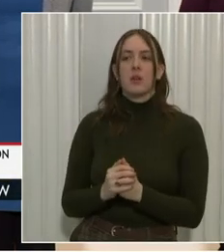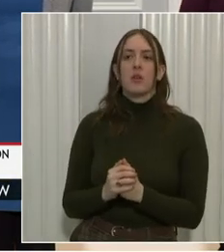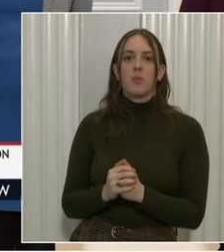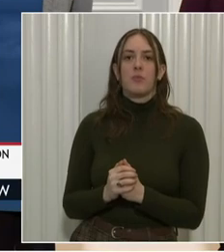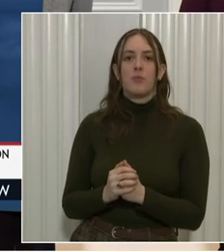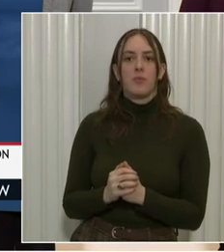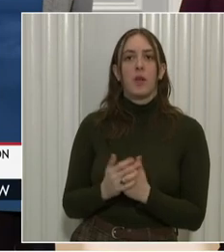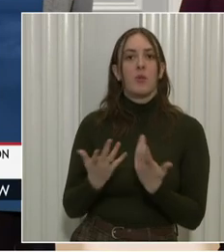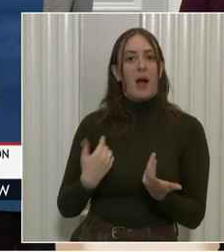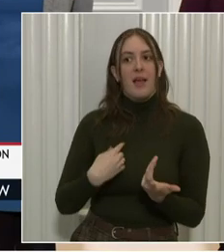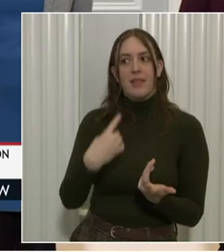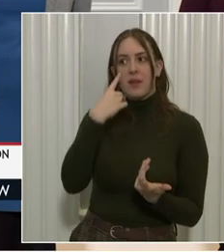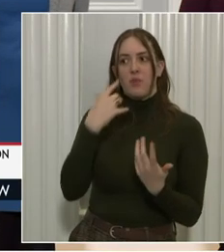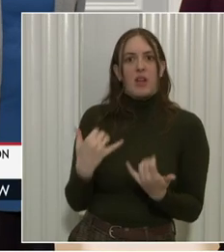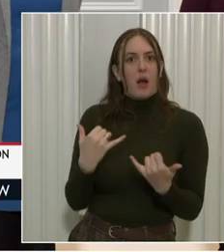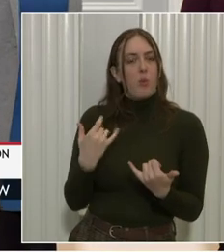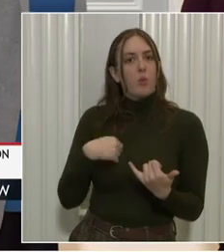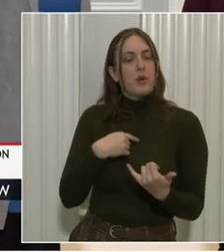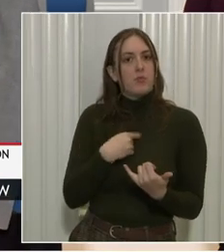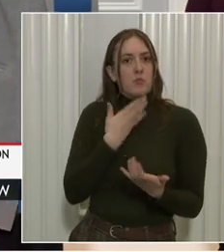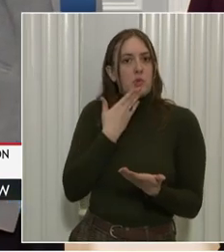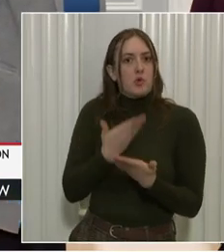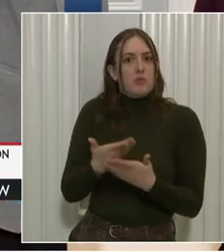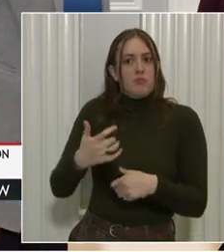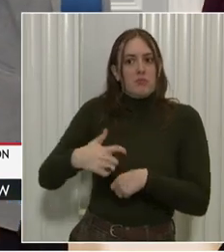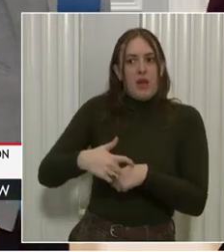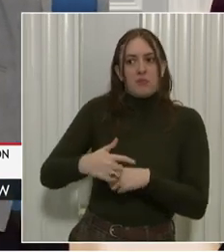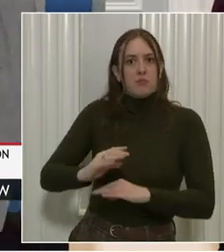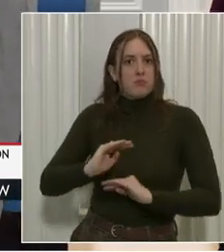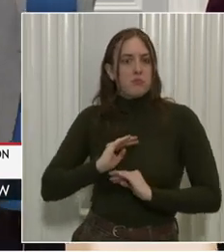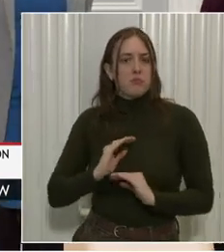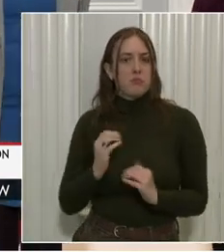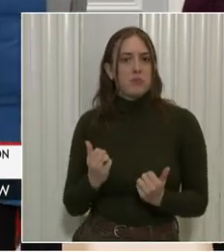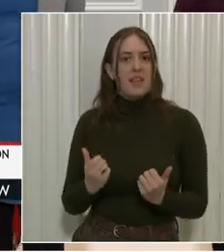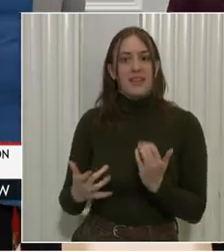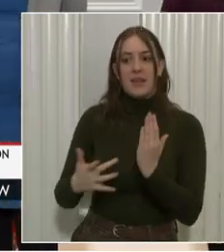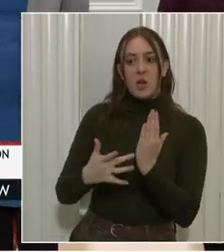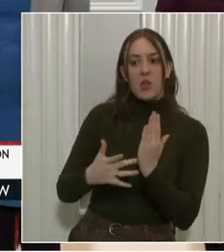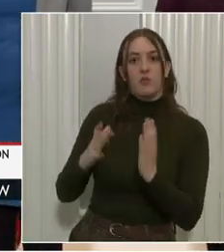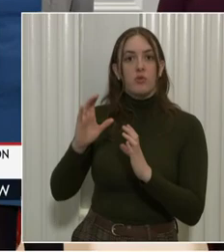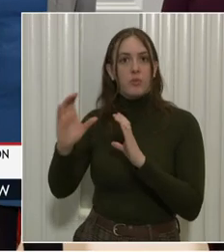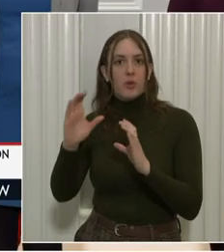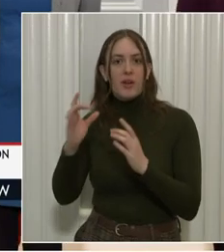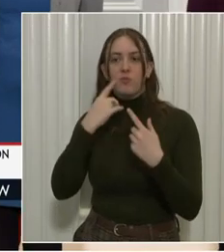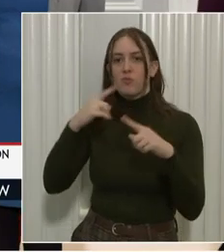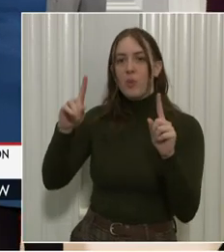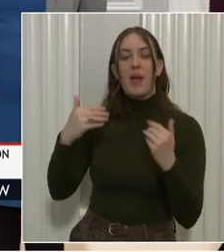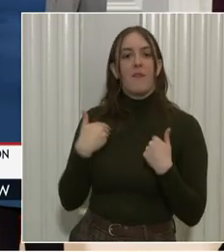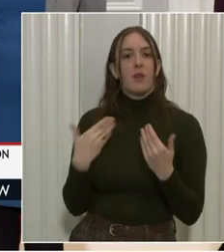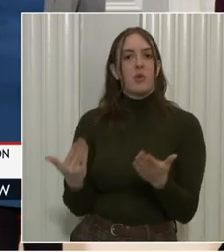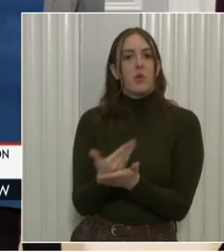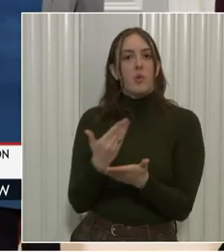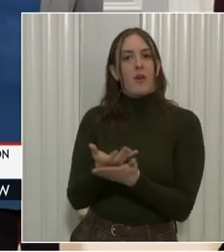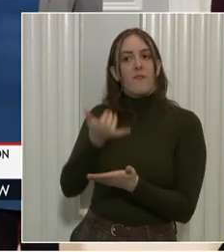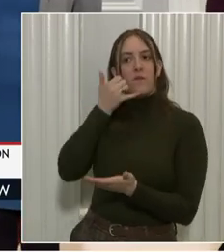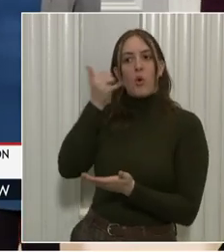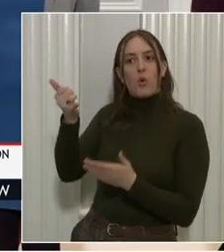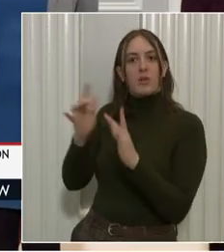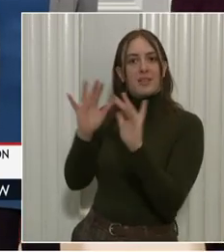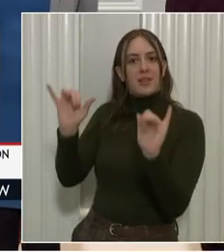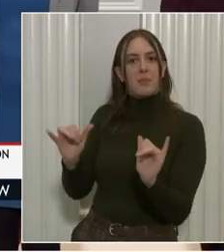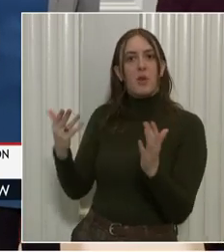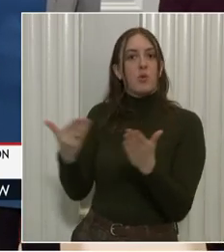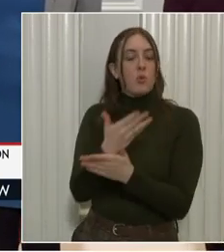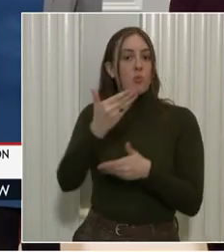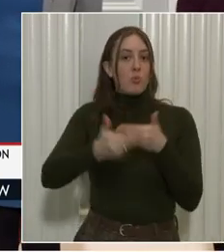I think we're in a good spot. I think the communications and the technology is working. We have a new phone call system, a new